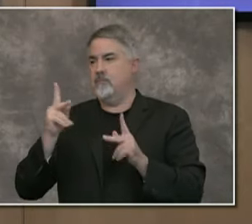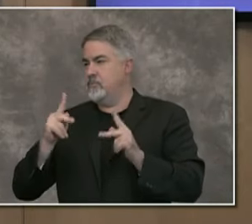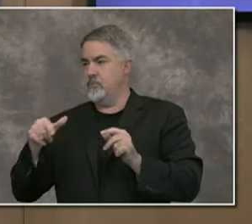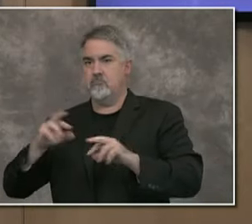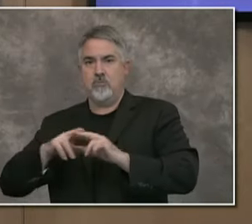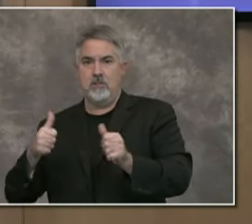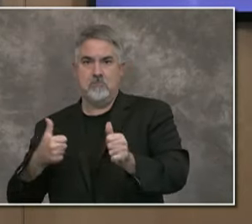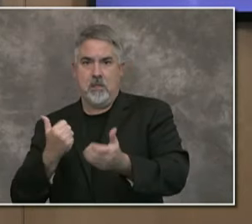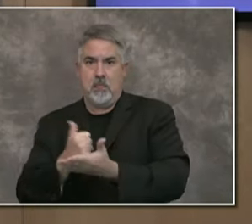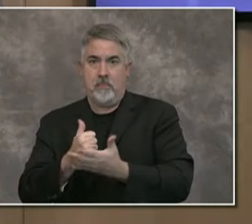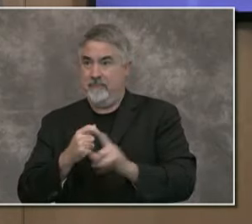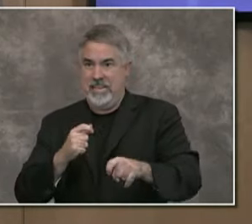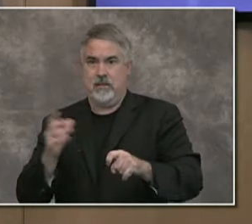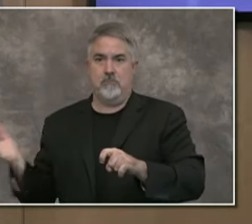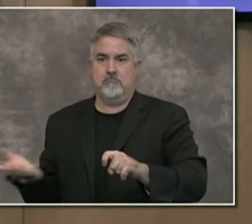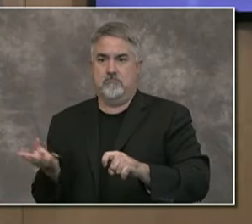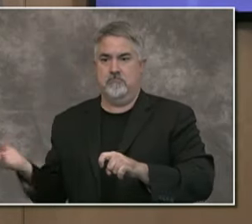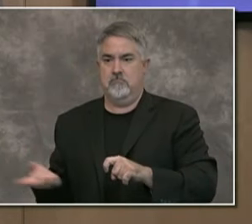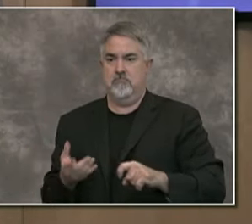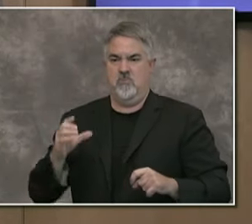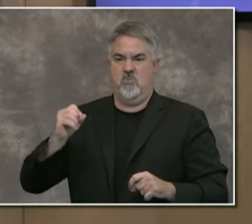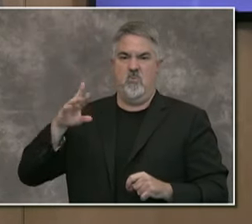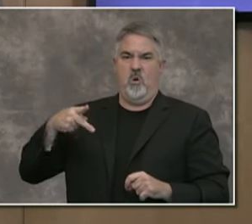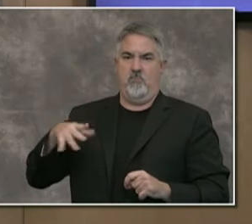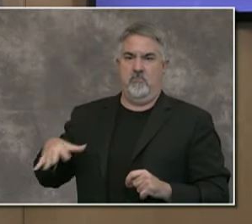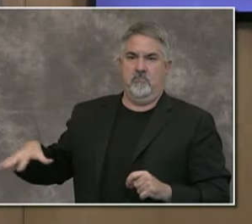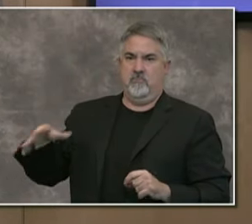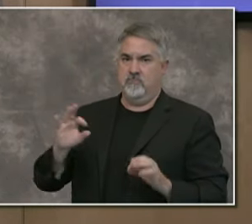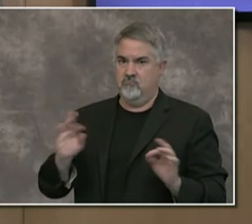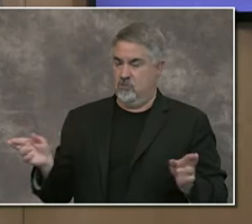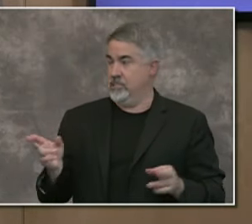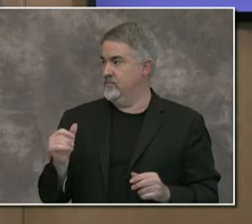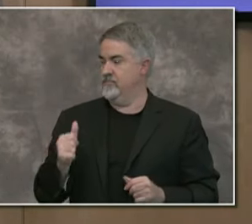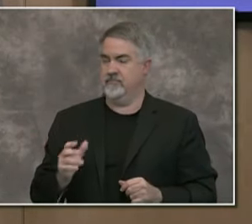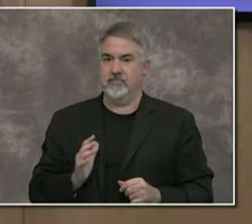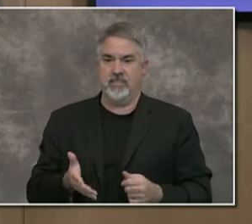these folks, we thank you. We appreciate